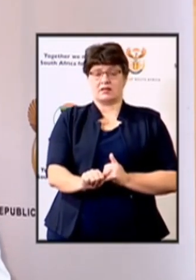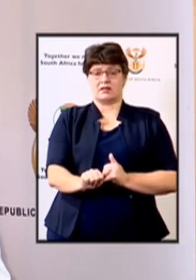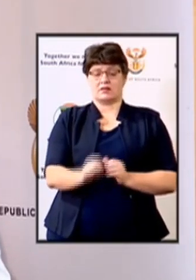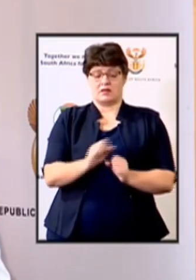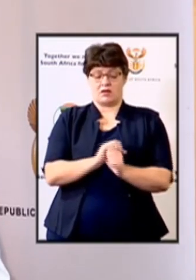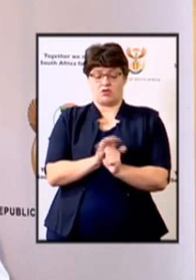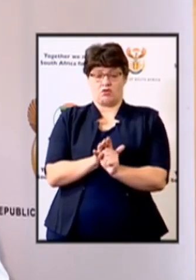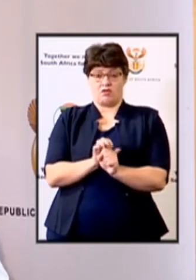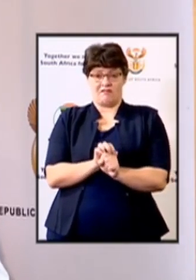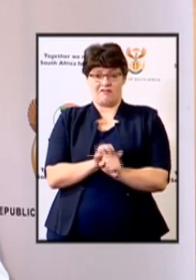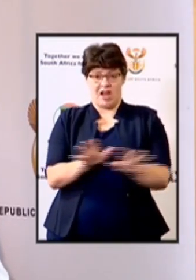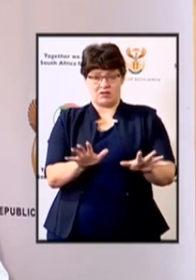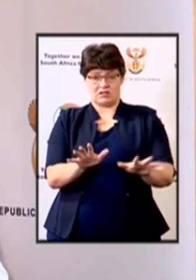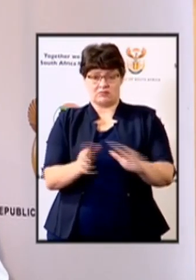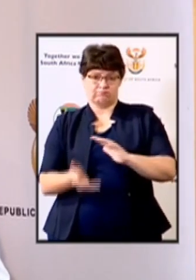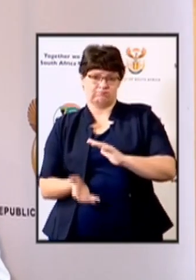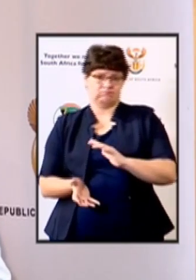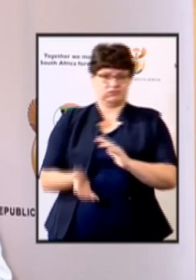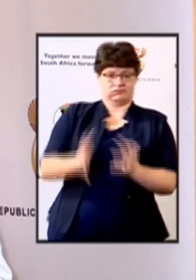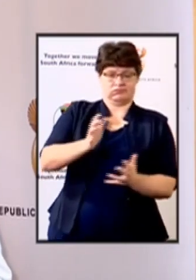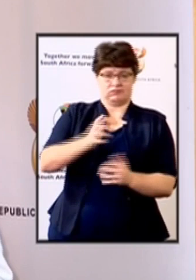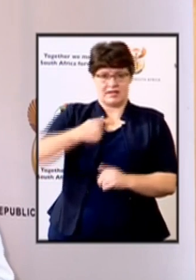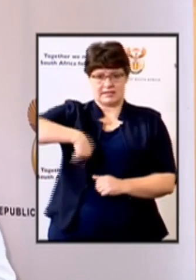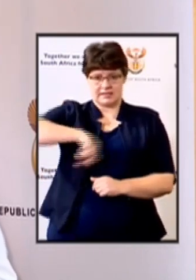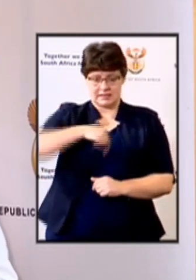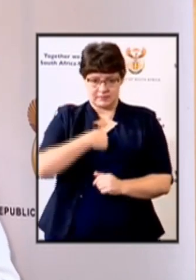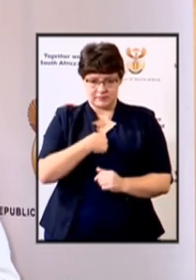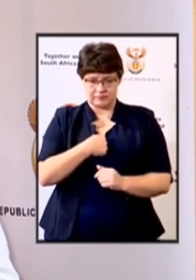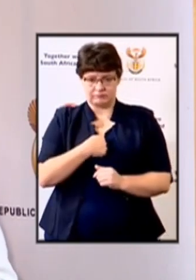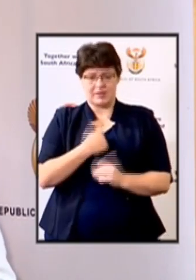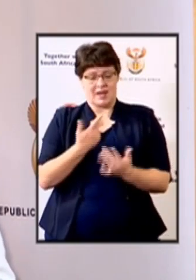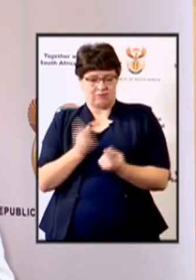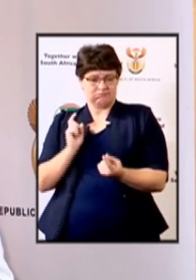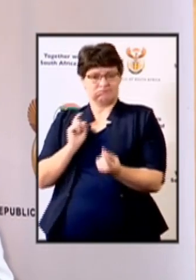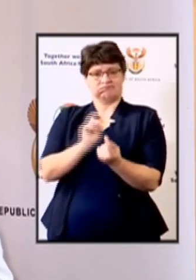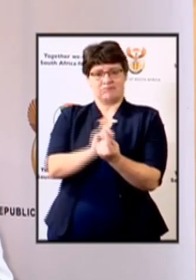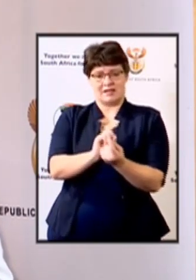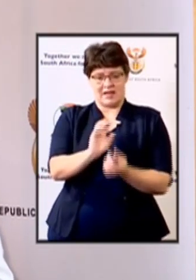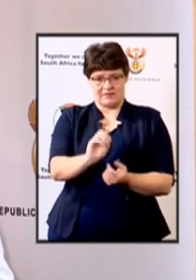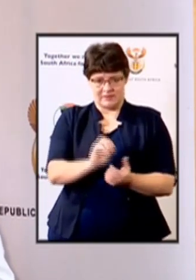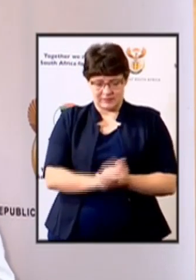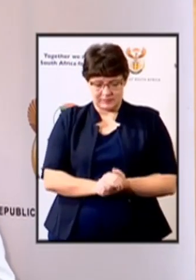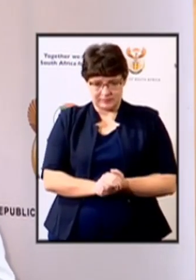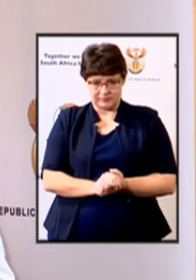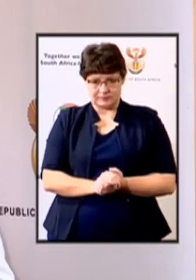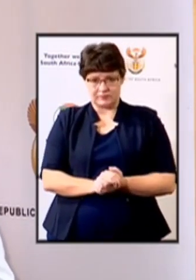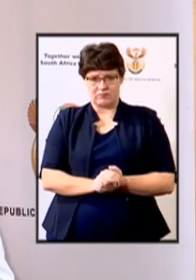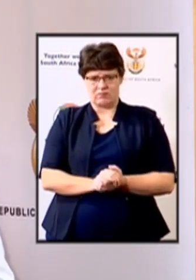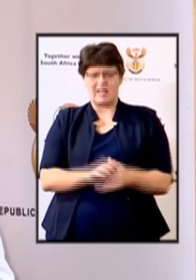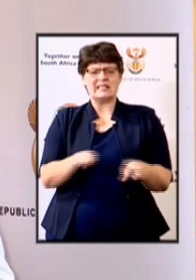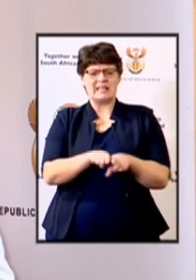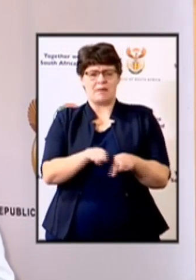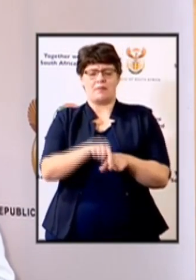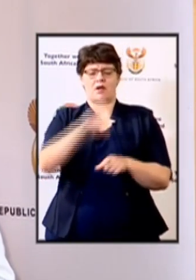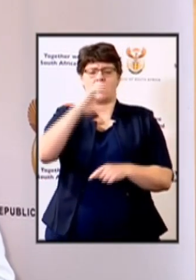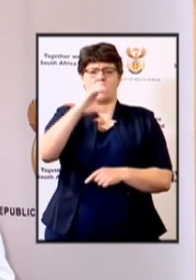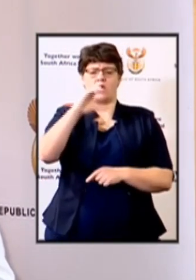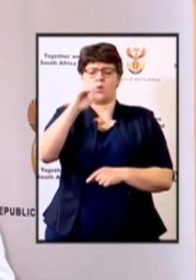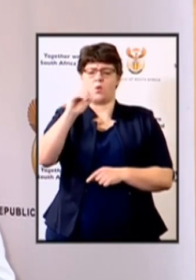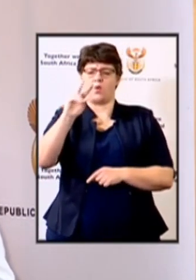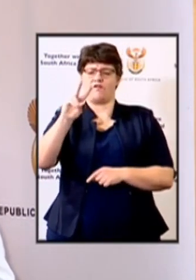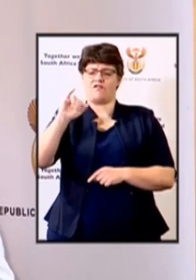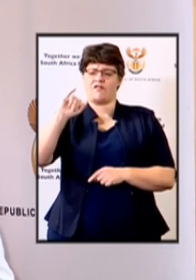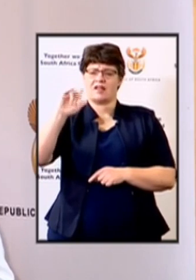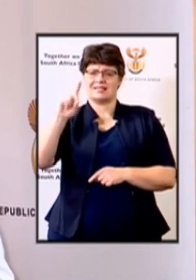the coronavirus, which is better known as COVID-19. It